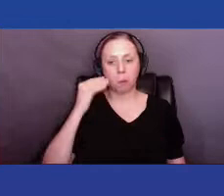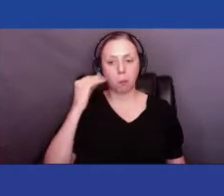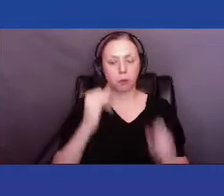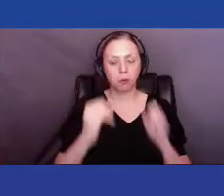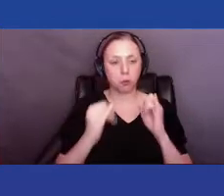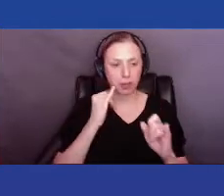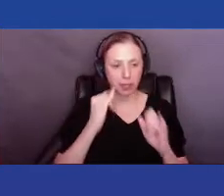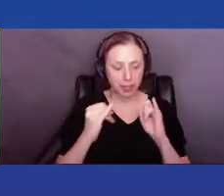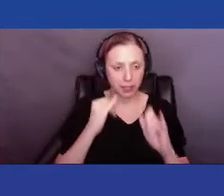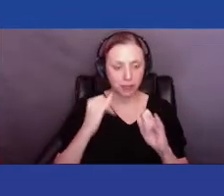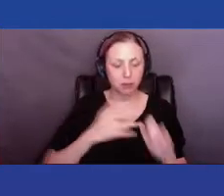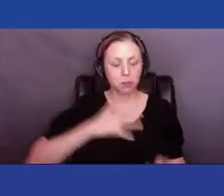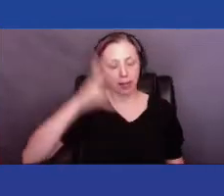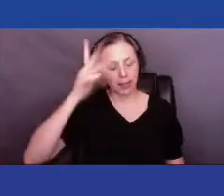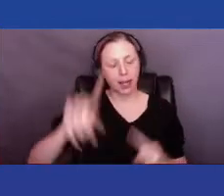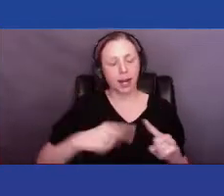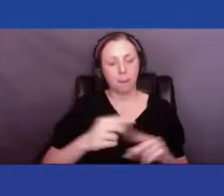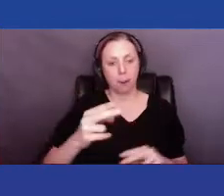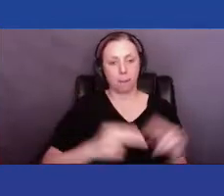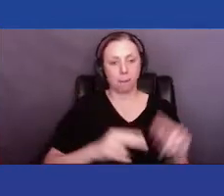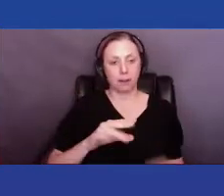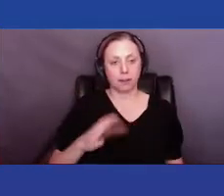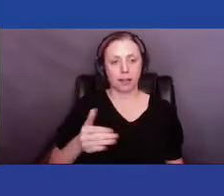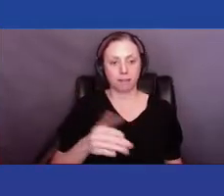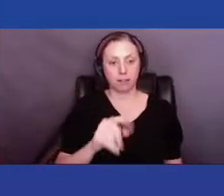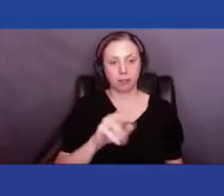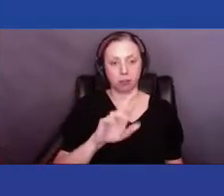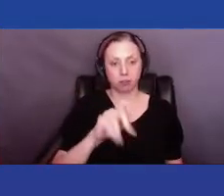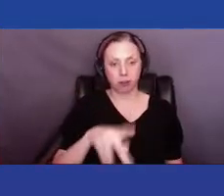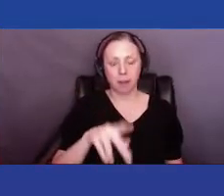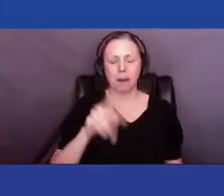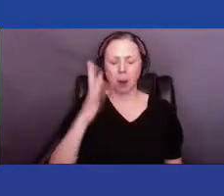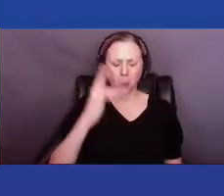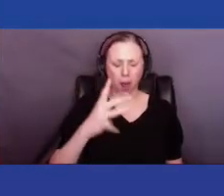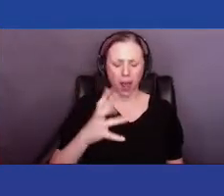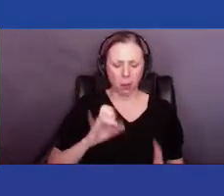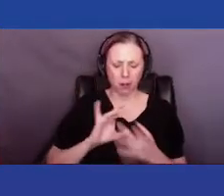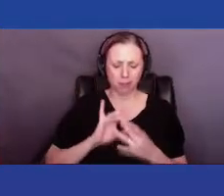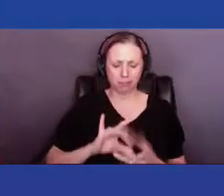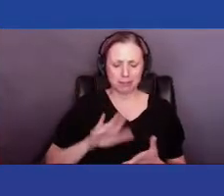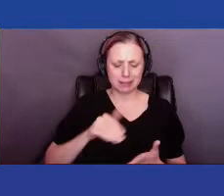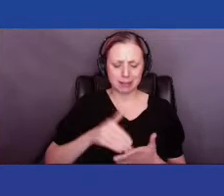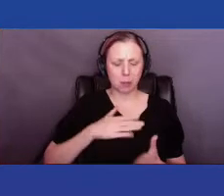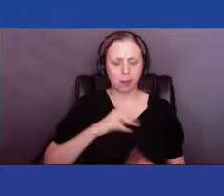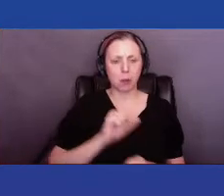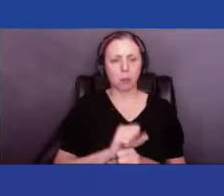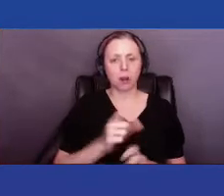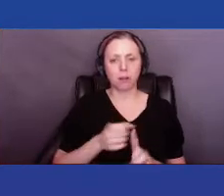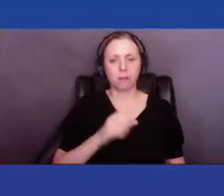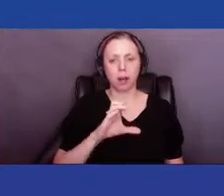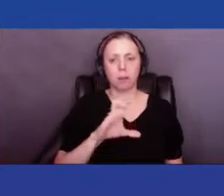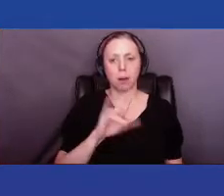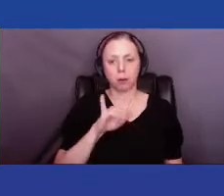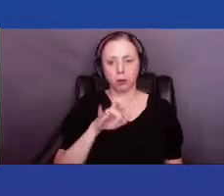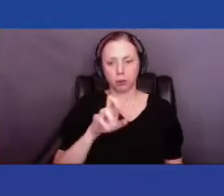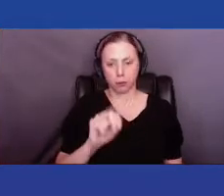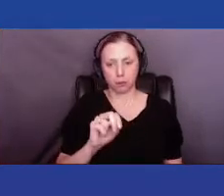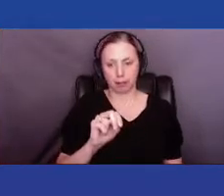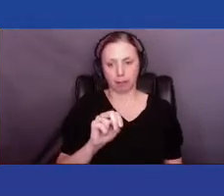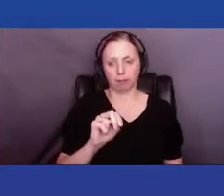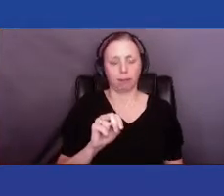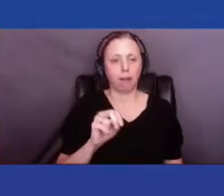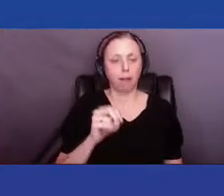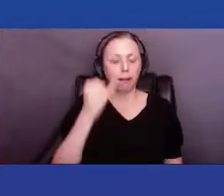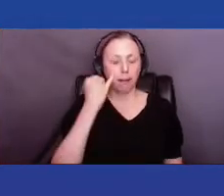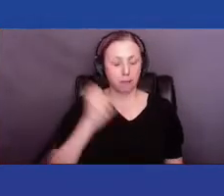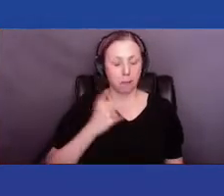needed to recenter my experience as a child of the Caribbean if my work was going to have any purpose here in the mainland. I